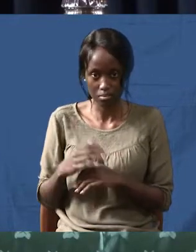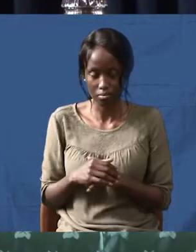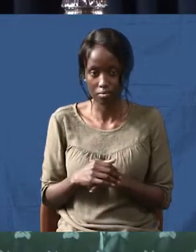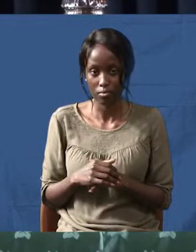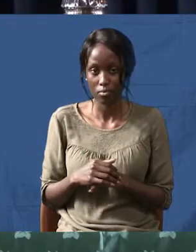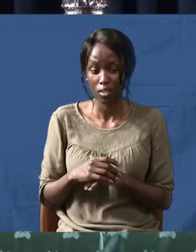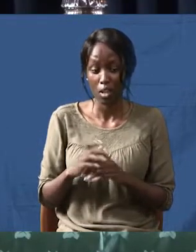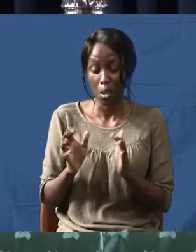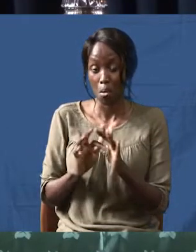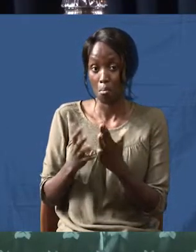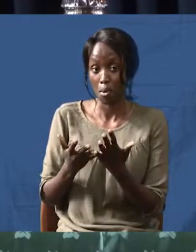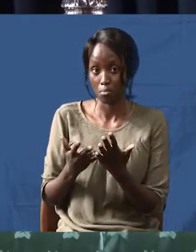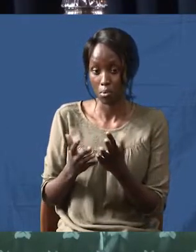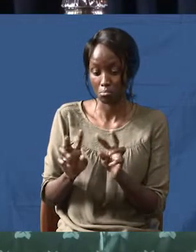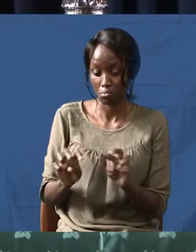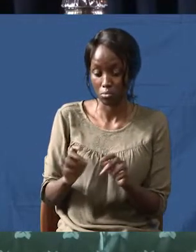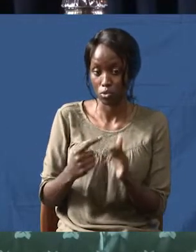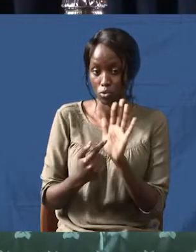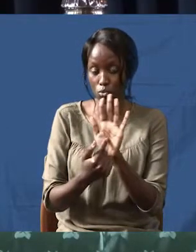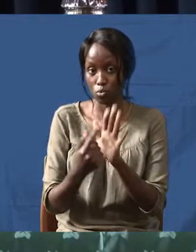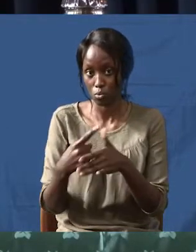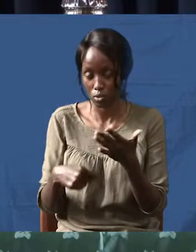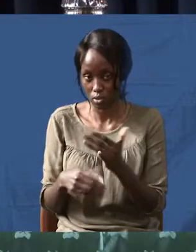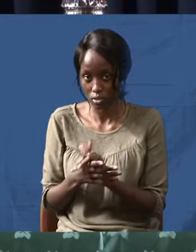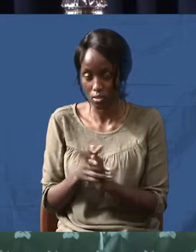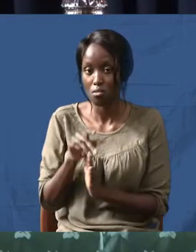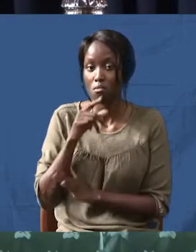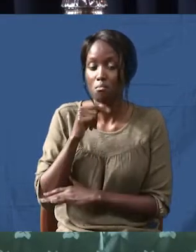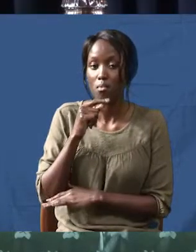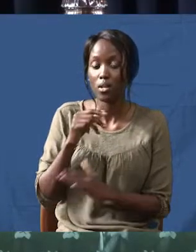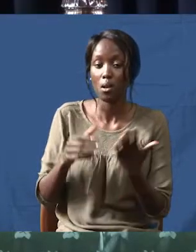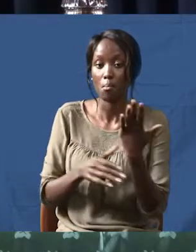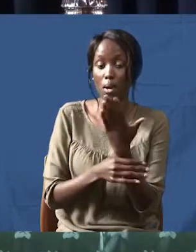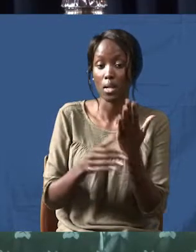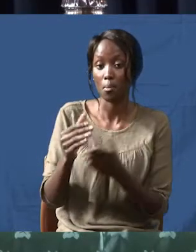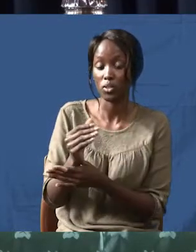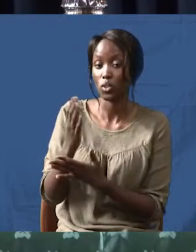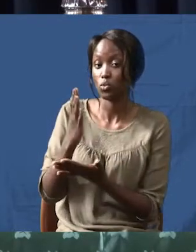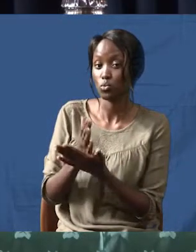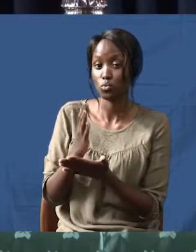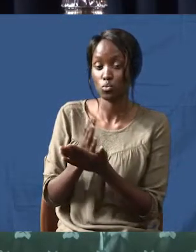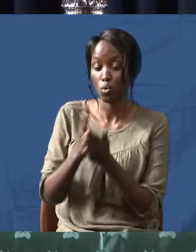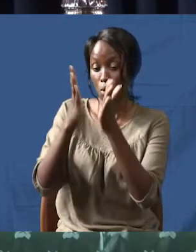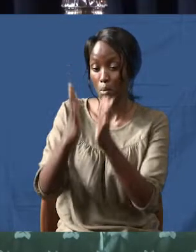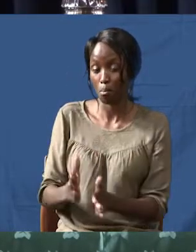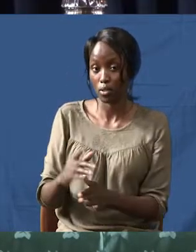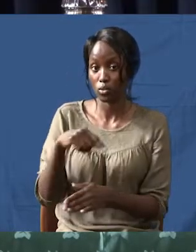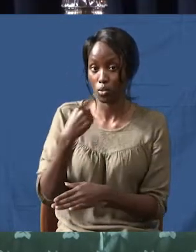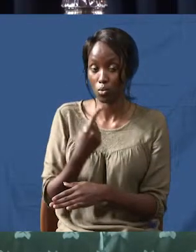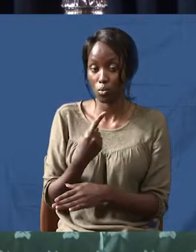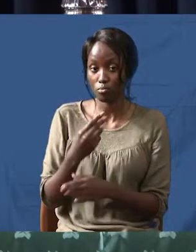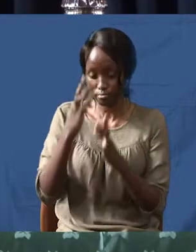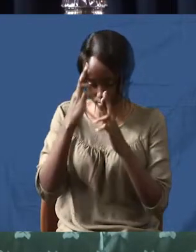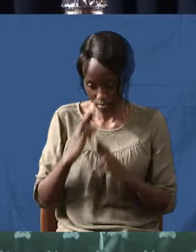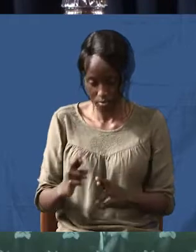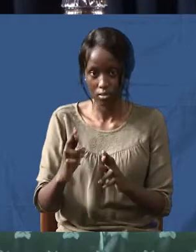References in the Bible indicate that he also was a very respected member